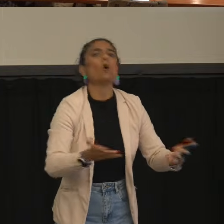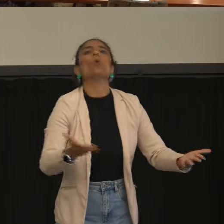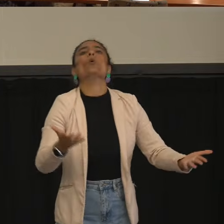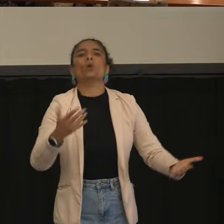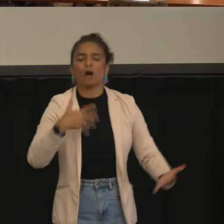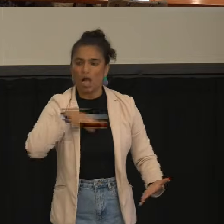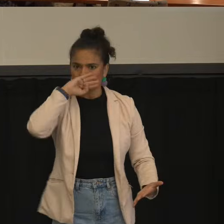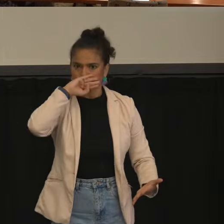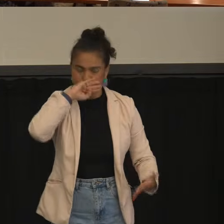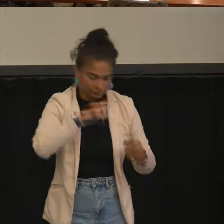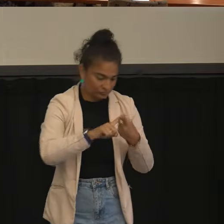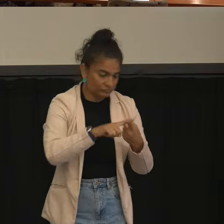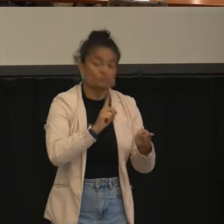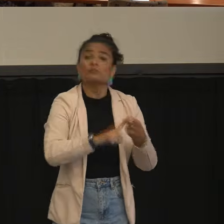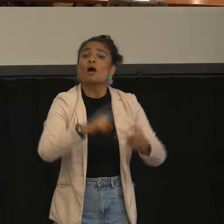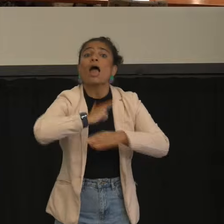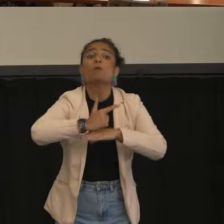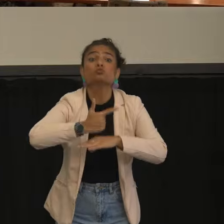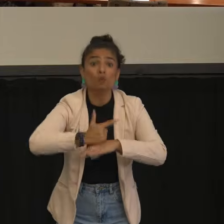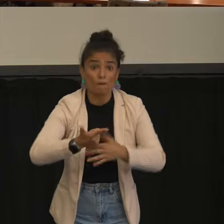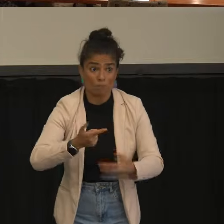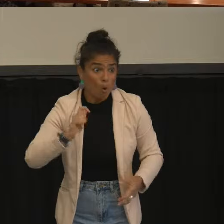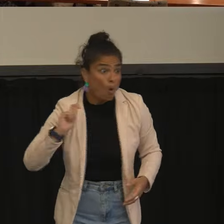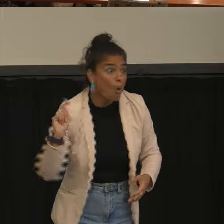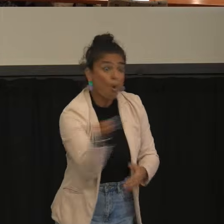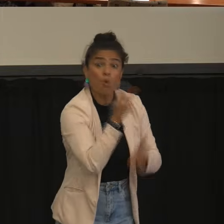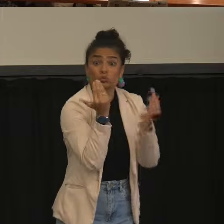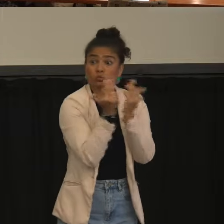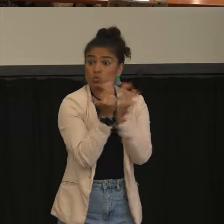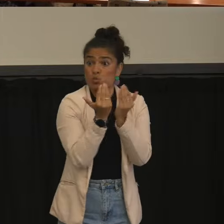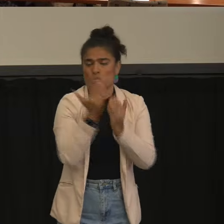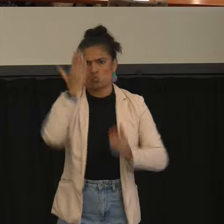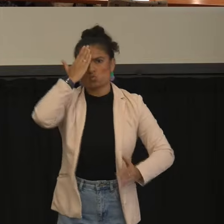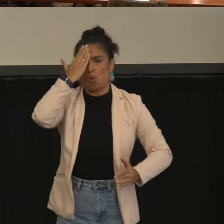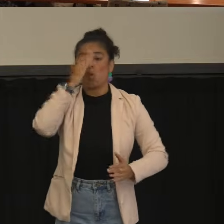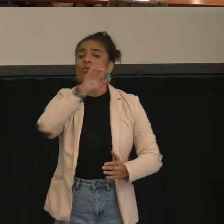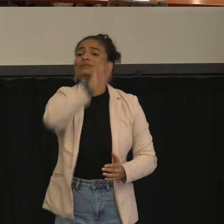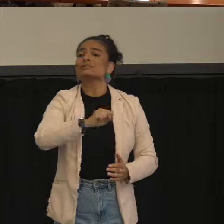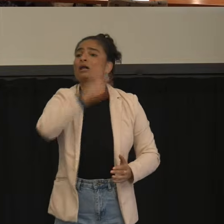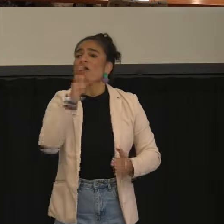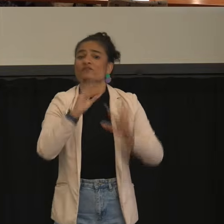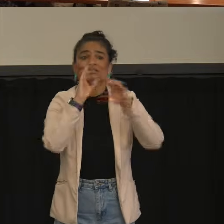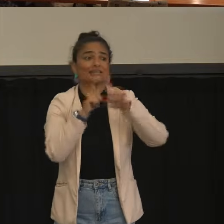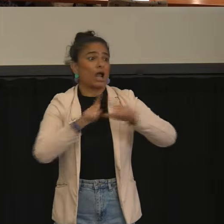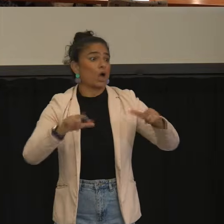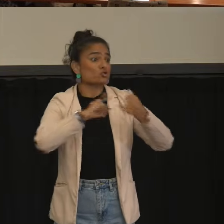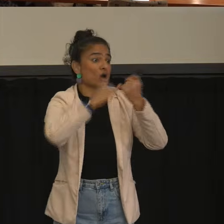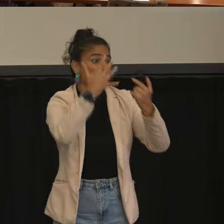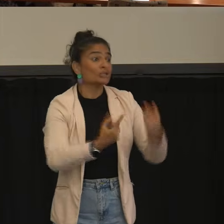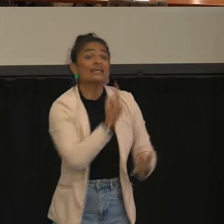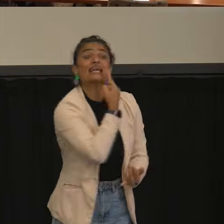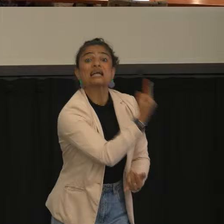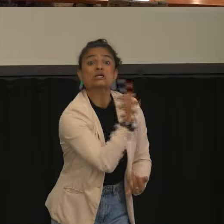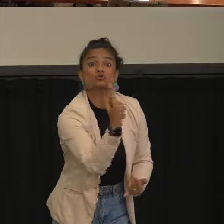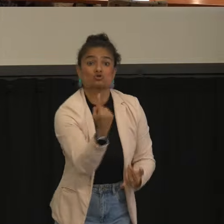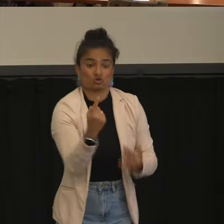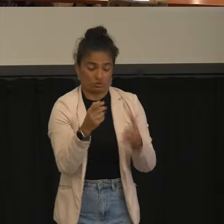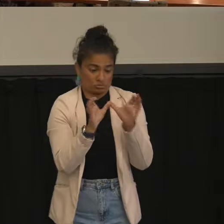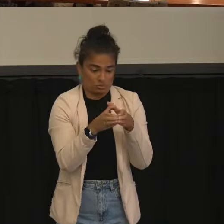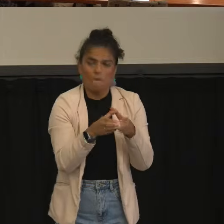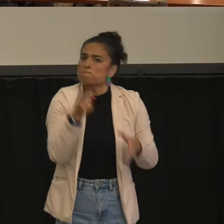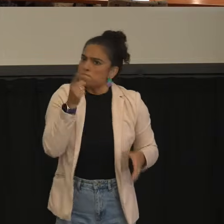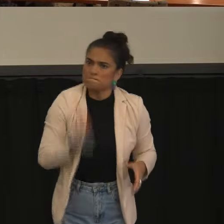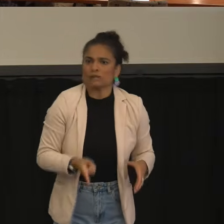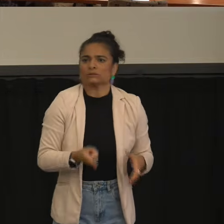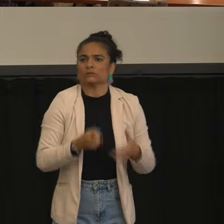Wi-Fi? The schools that don't have access to Wi-Fi, what do we do with them? Do all the schools have access to to laptops, to